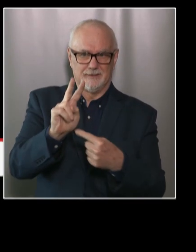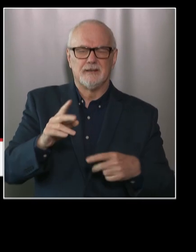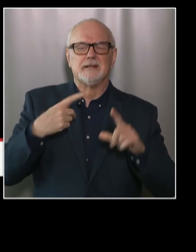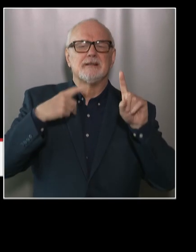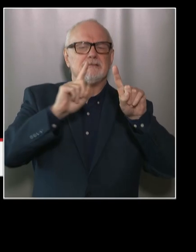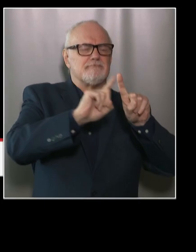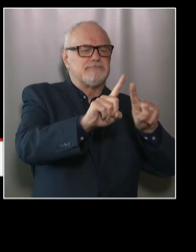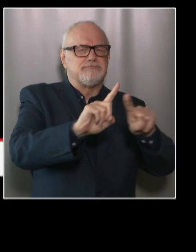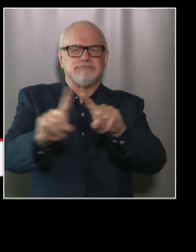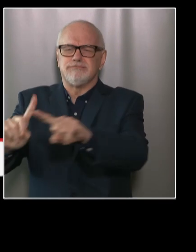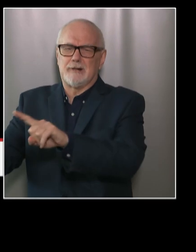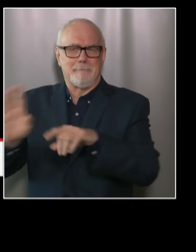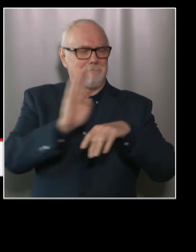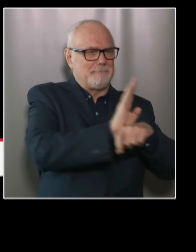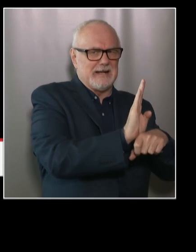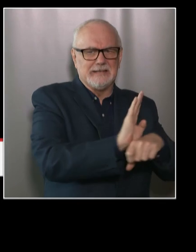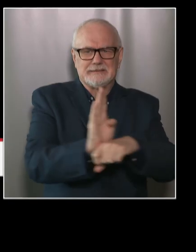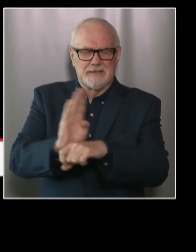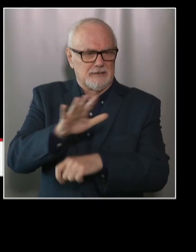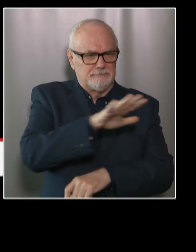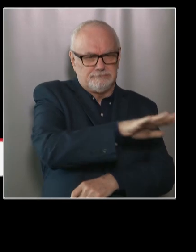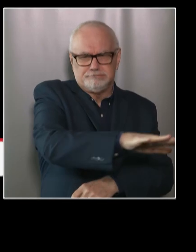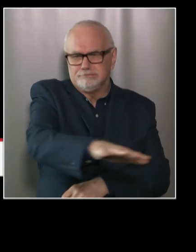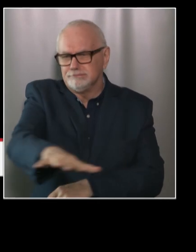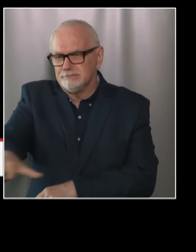Development, and Group 360.